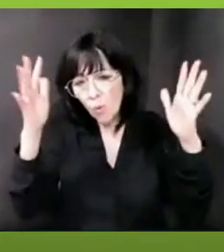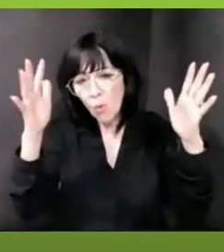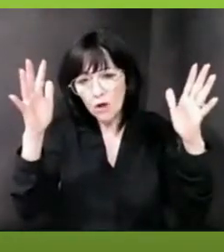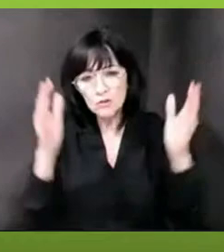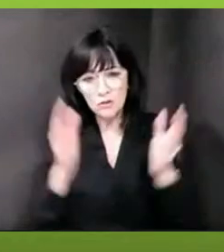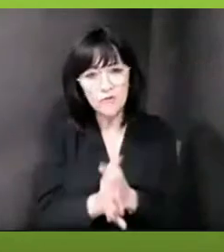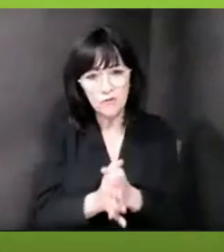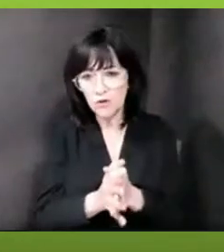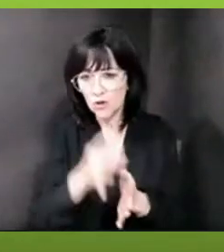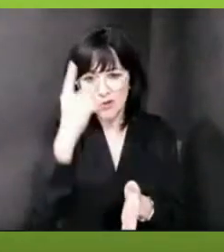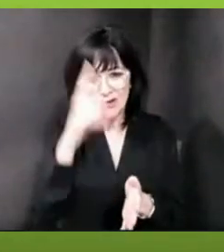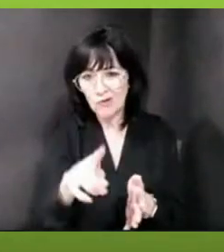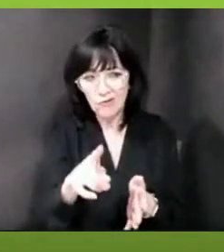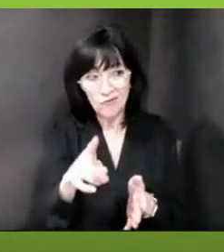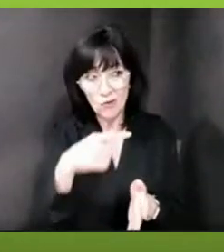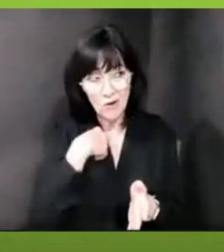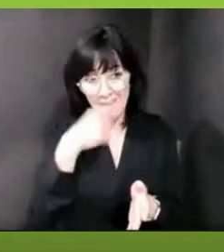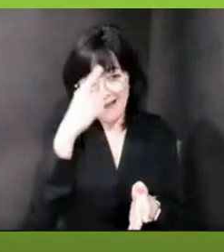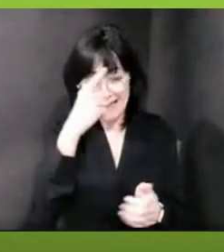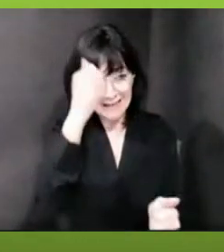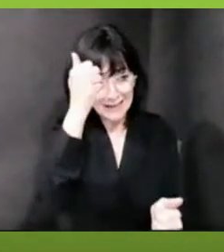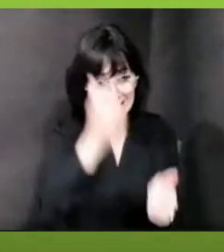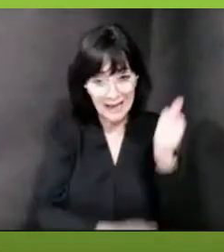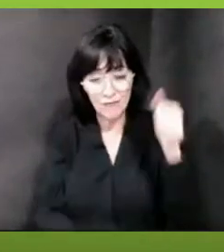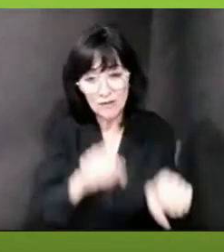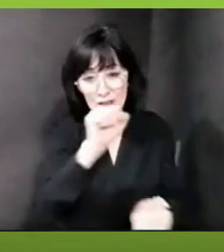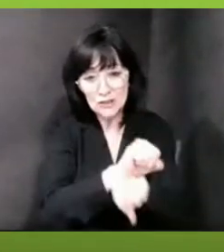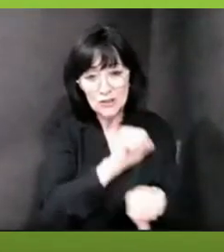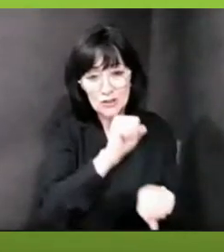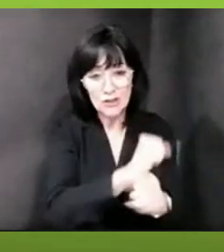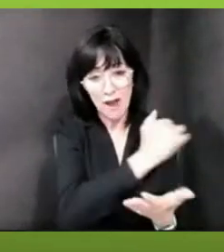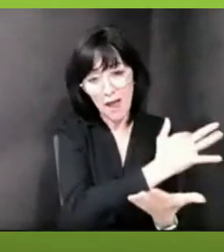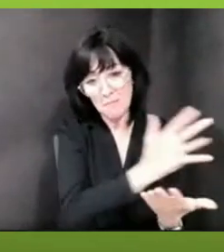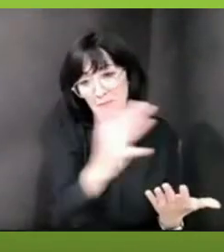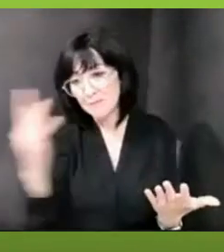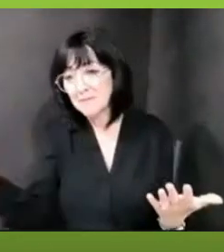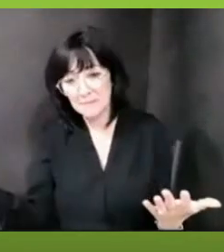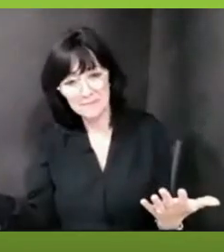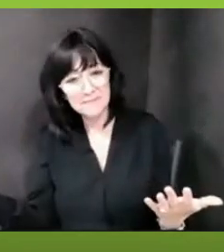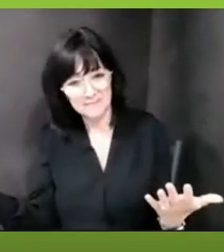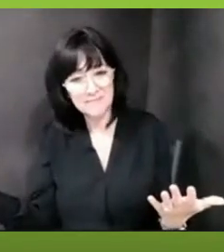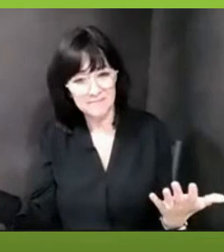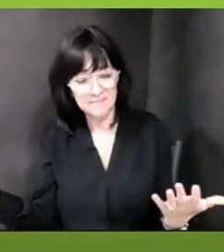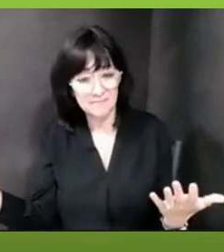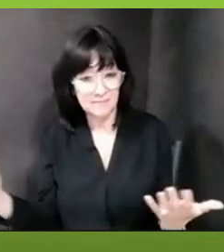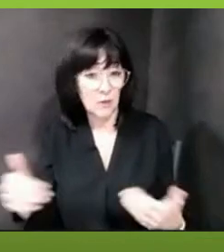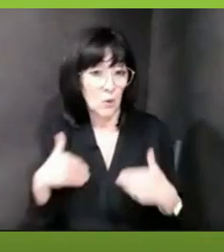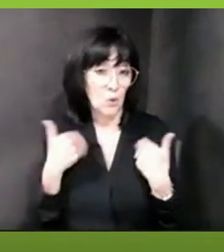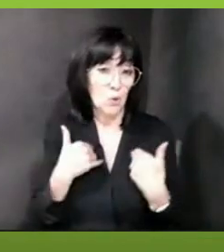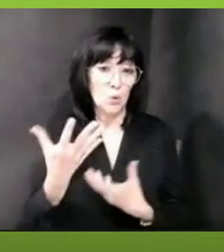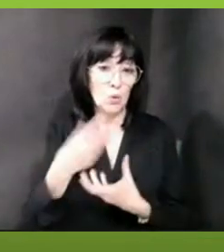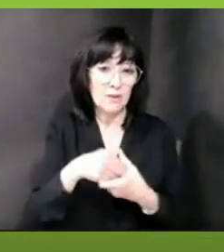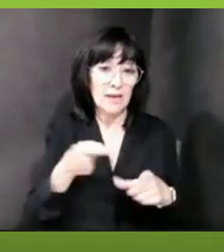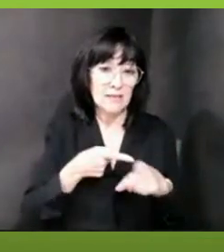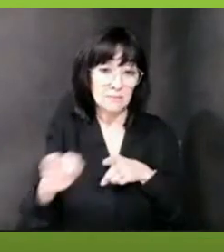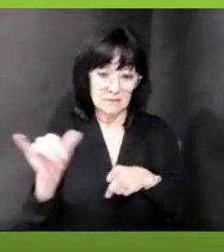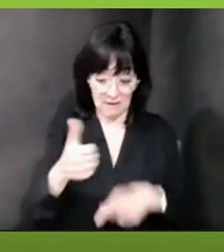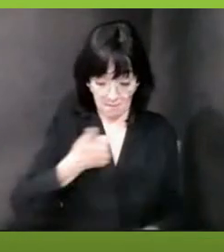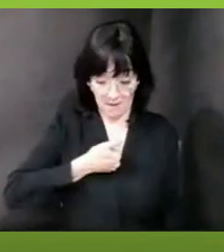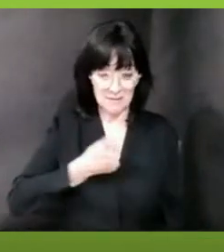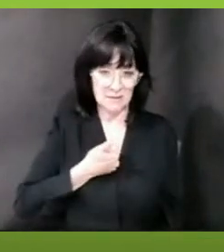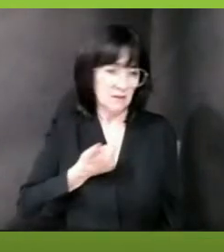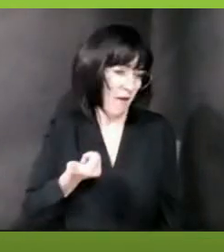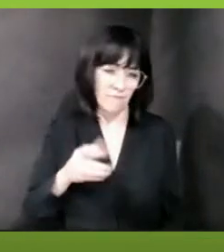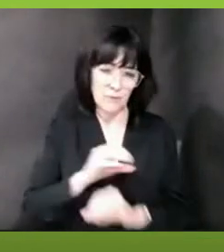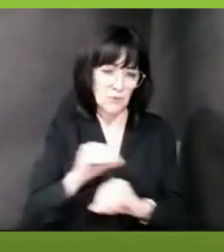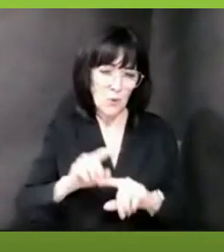every profession that I've heard of so far. And that's no different for the youth engagement specialist. So I am one of the newer